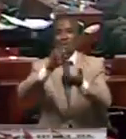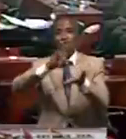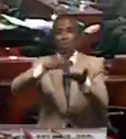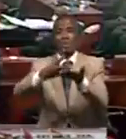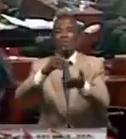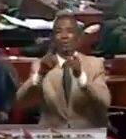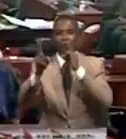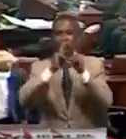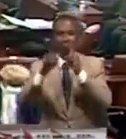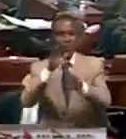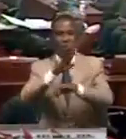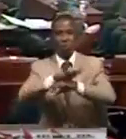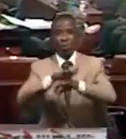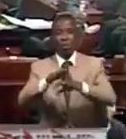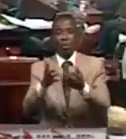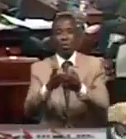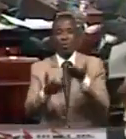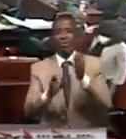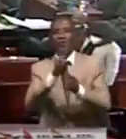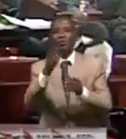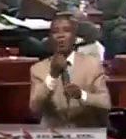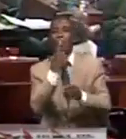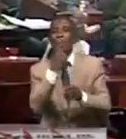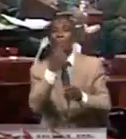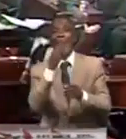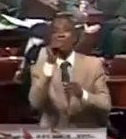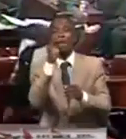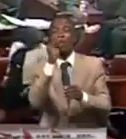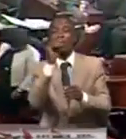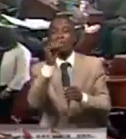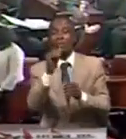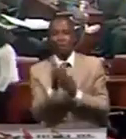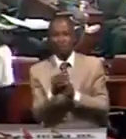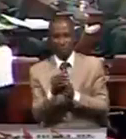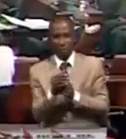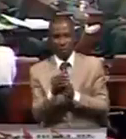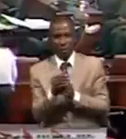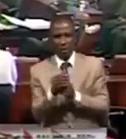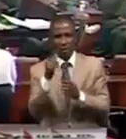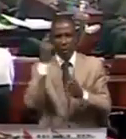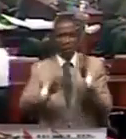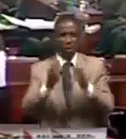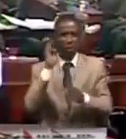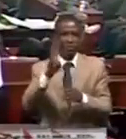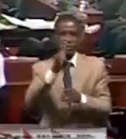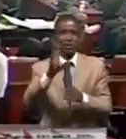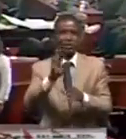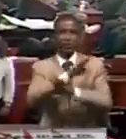oral viva voce evidence, when would you say that a party has elected not to give